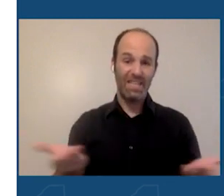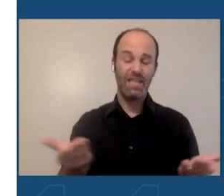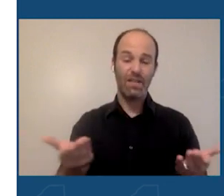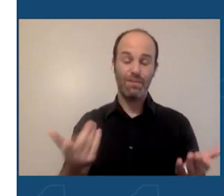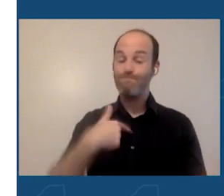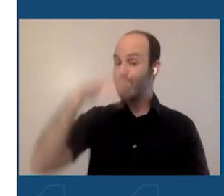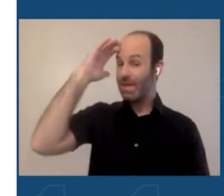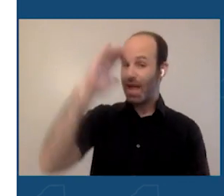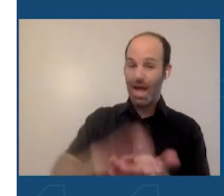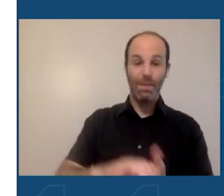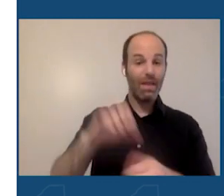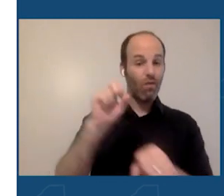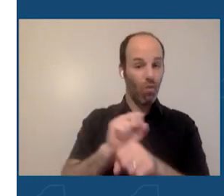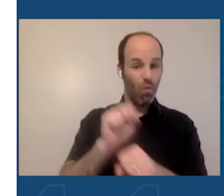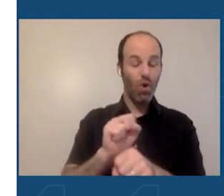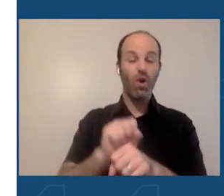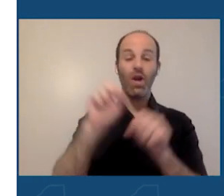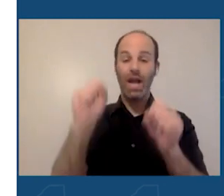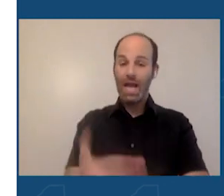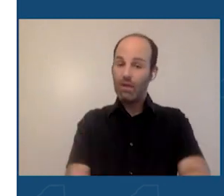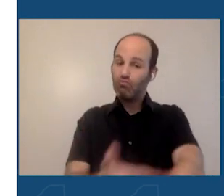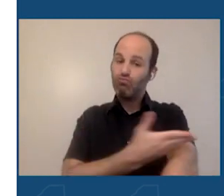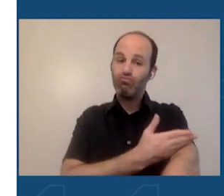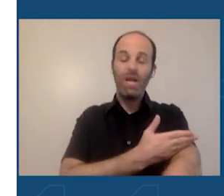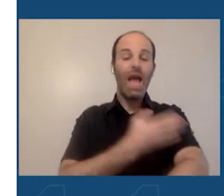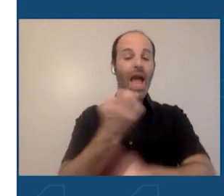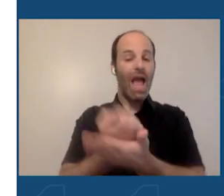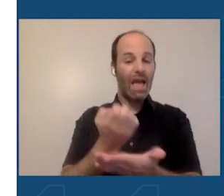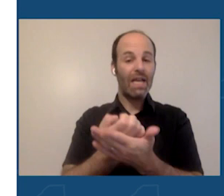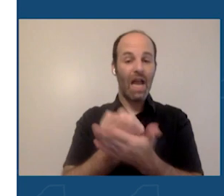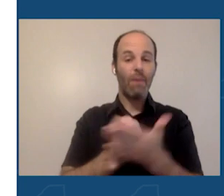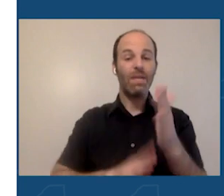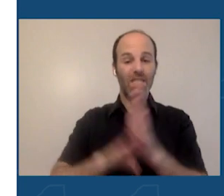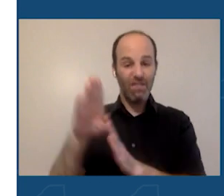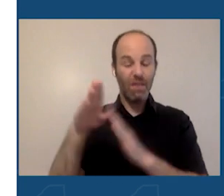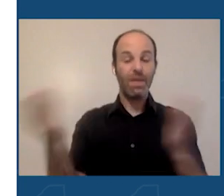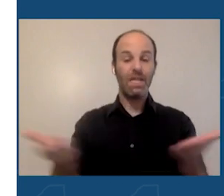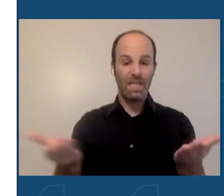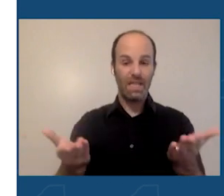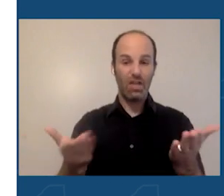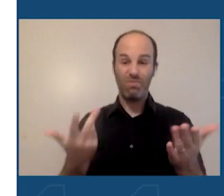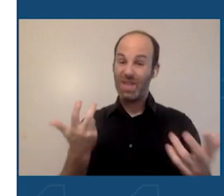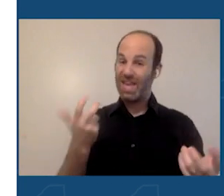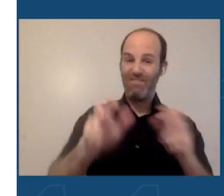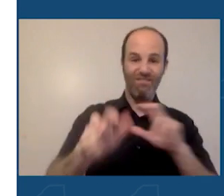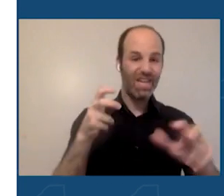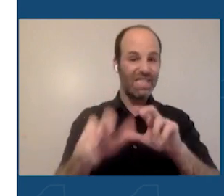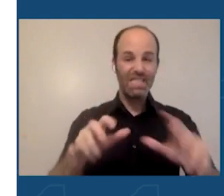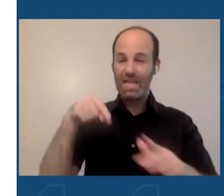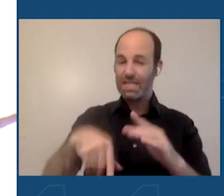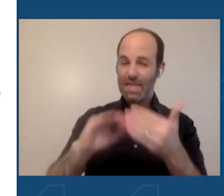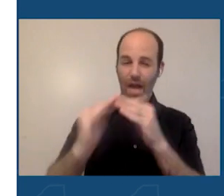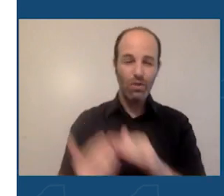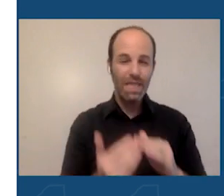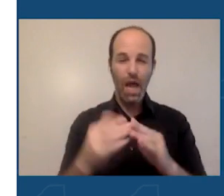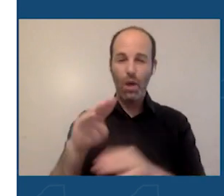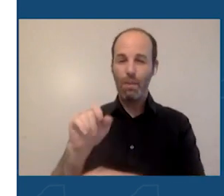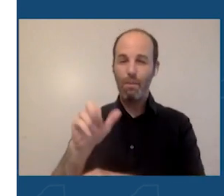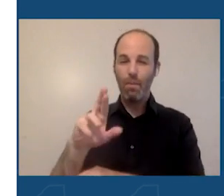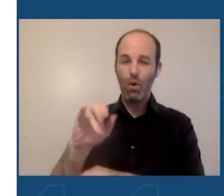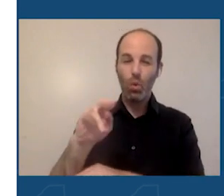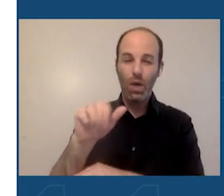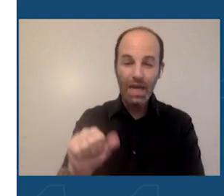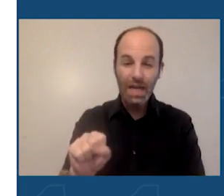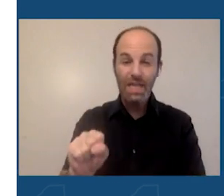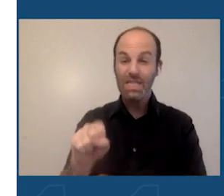done to bolster economic development in a community. What does that mean? Investing in our downtowns, our marinas, of course, because that's a major industry,